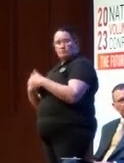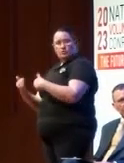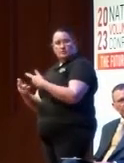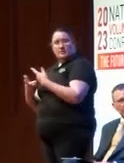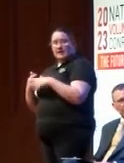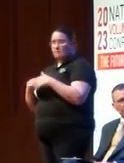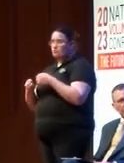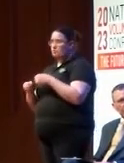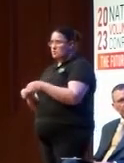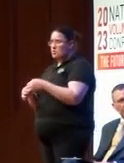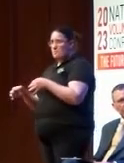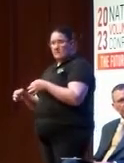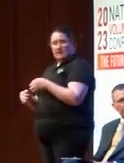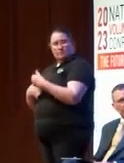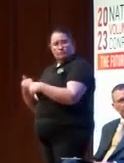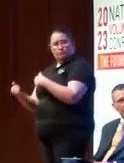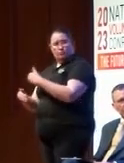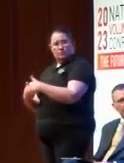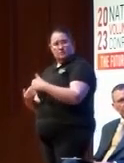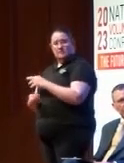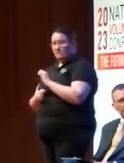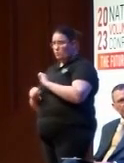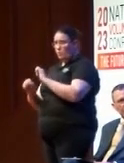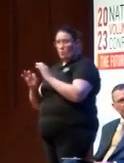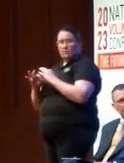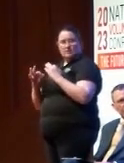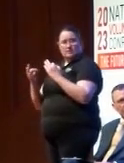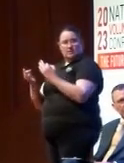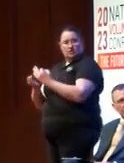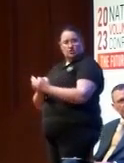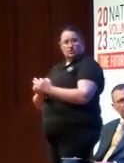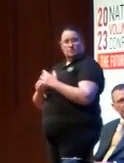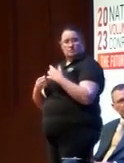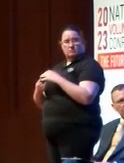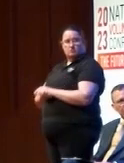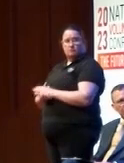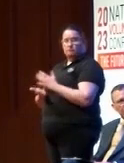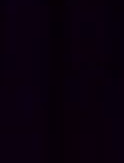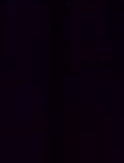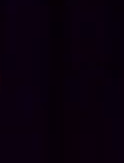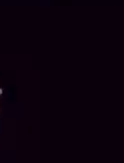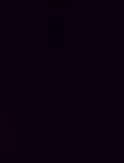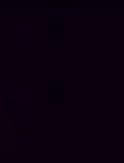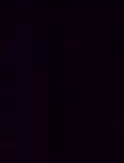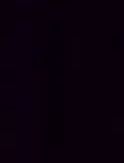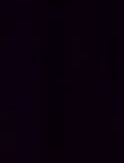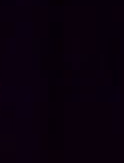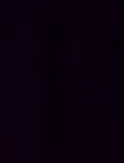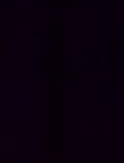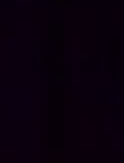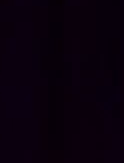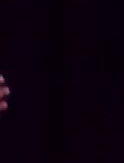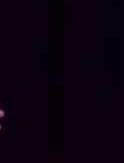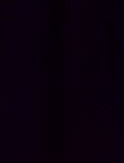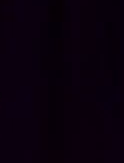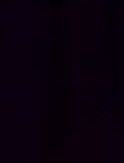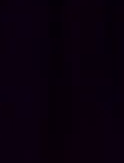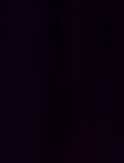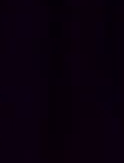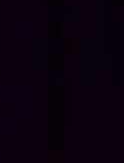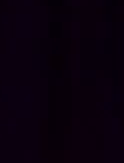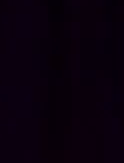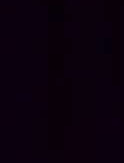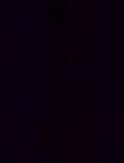planning process for your organisation embraces volunteering as an integral part of your operations or your service